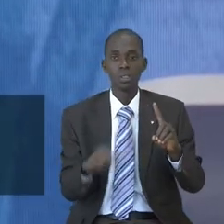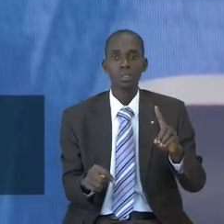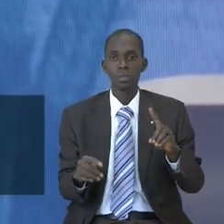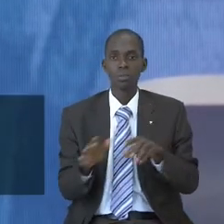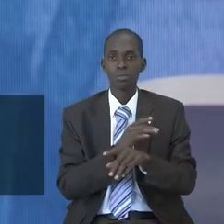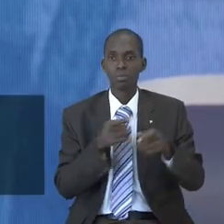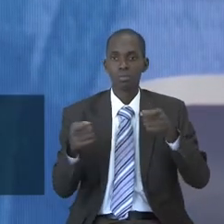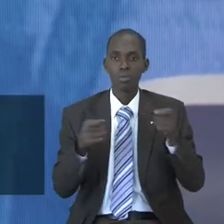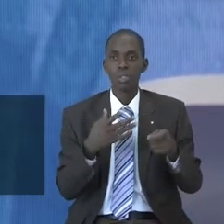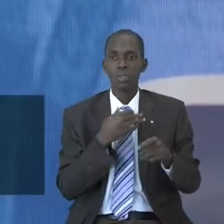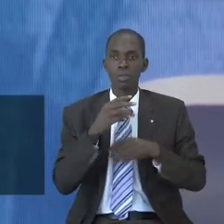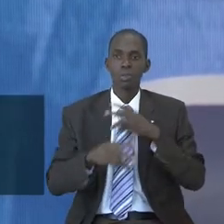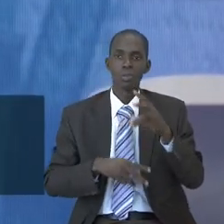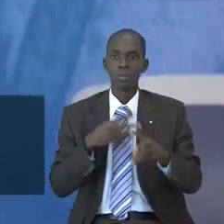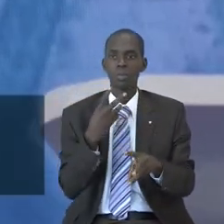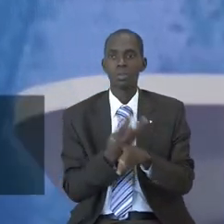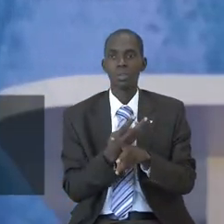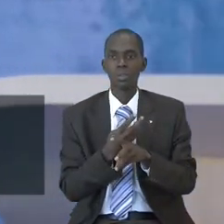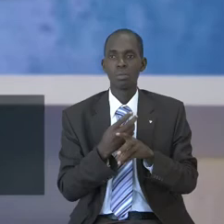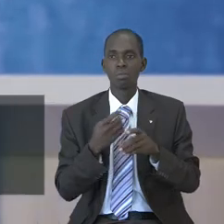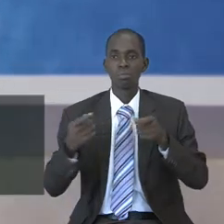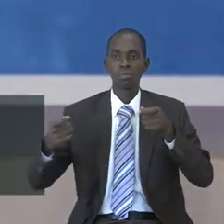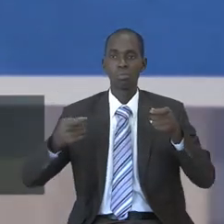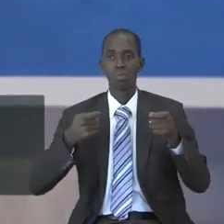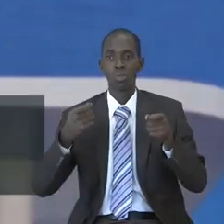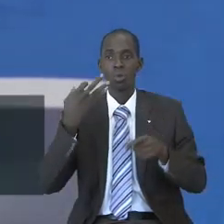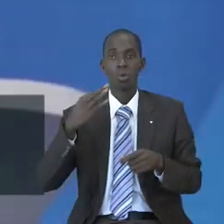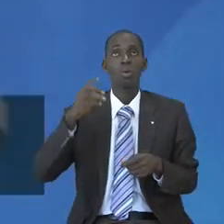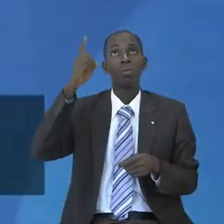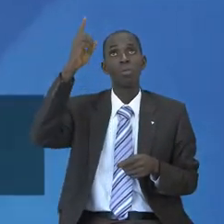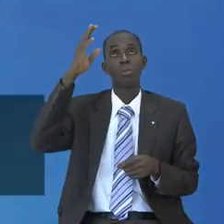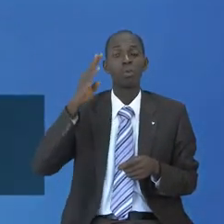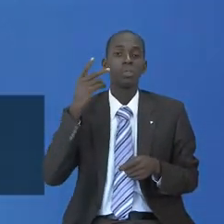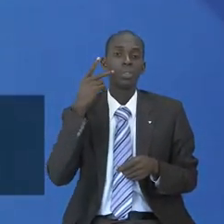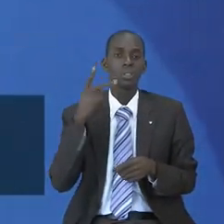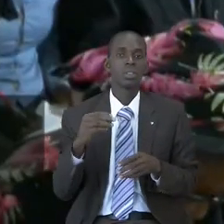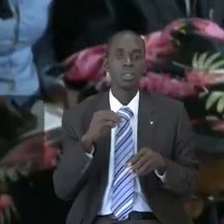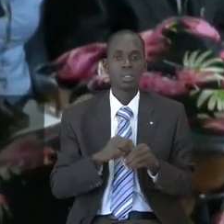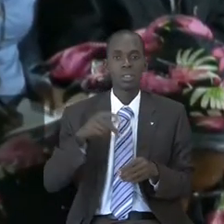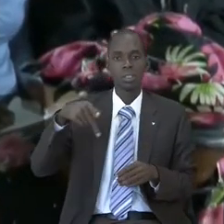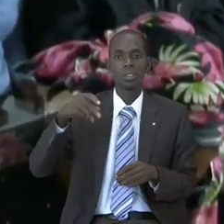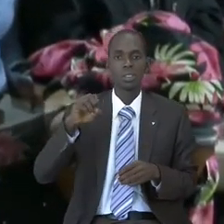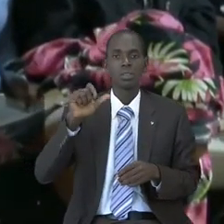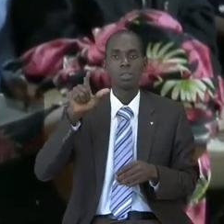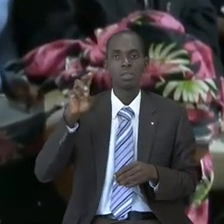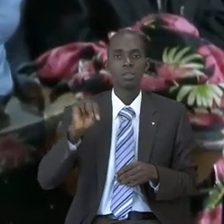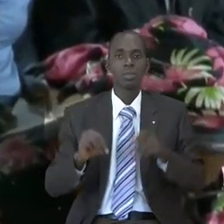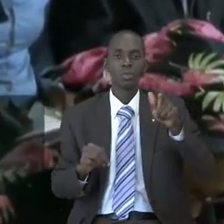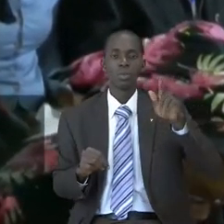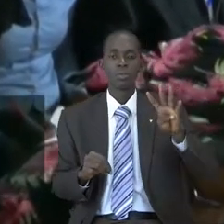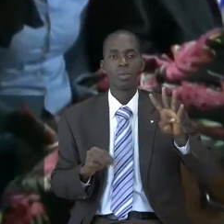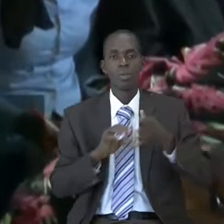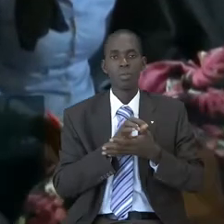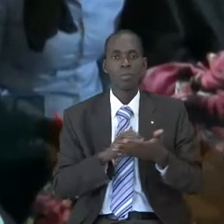universal supremacy of God. In Psalm 24 verse 1, it says, the earth is